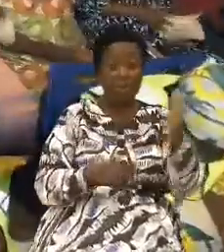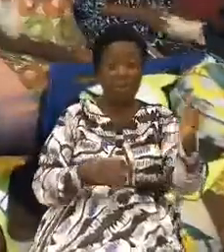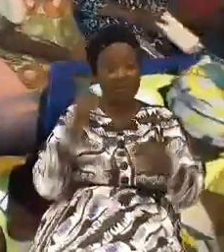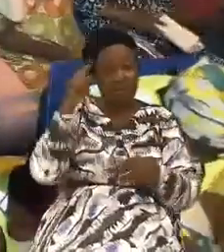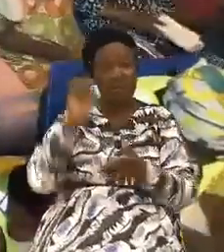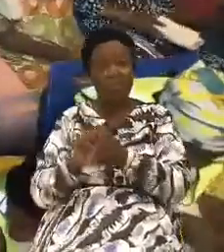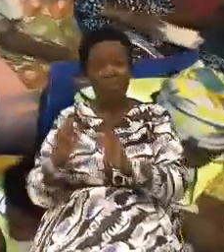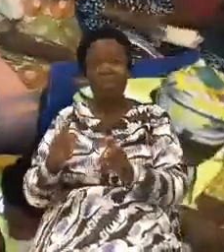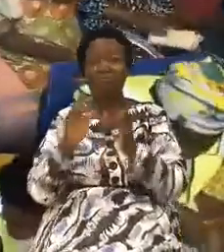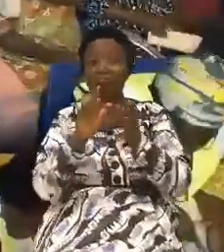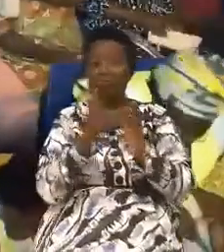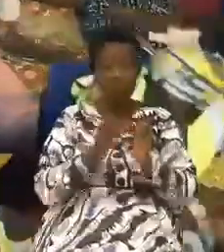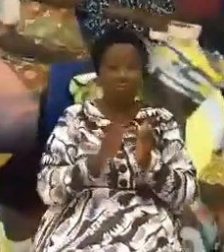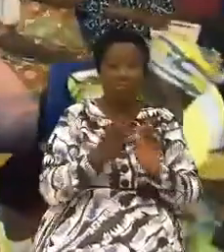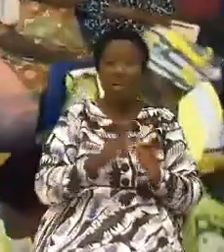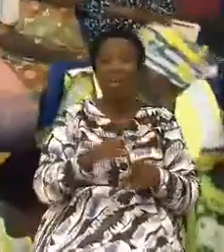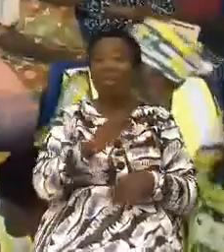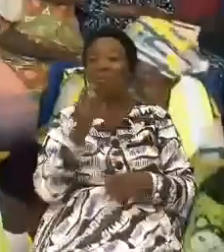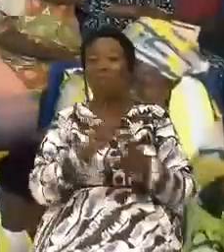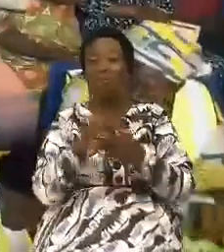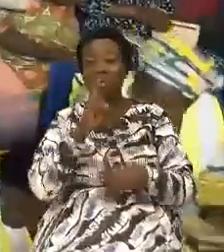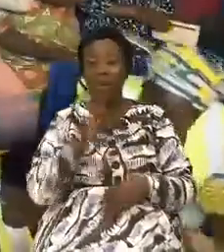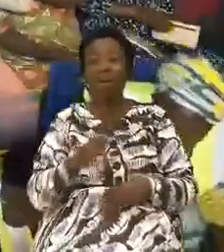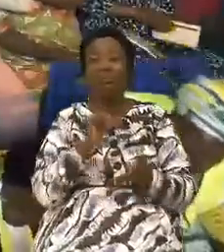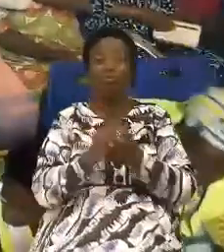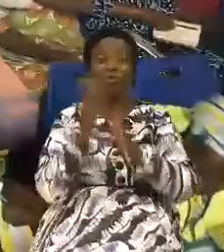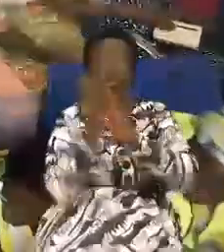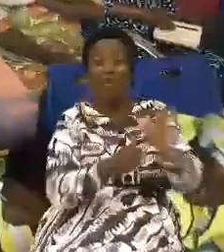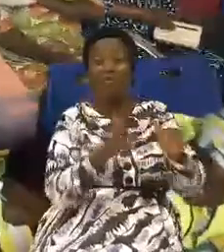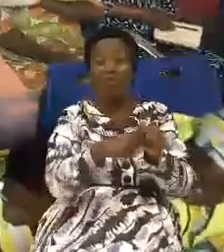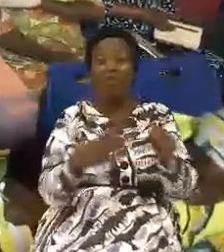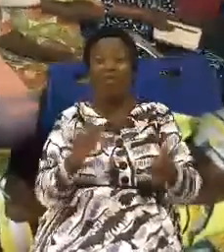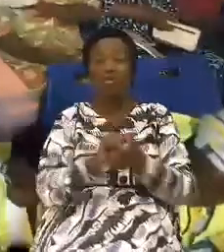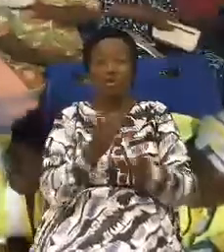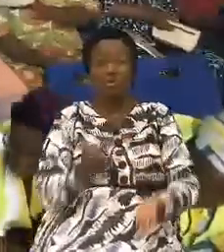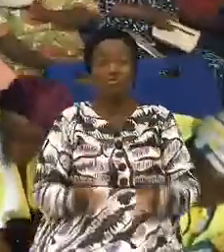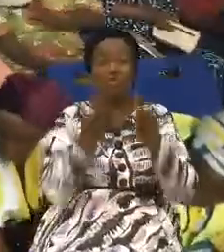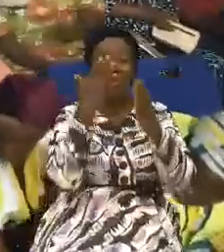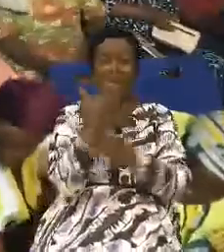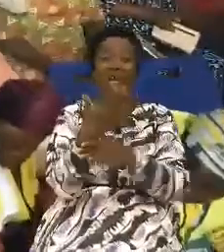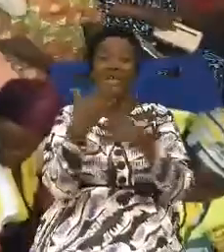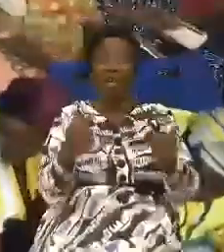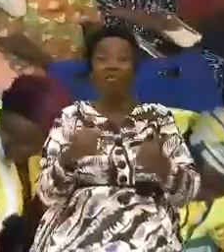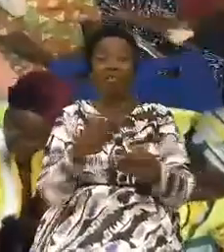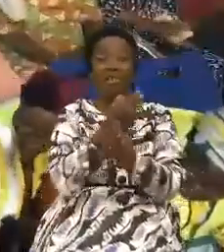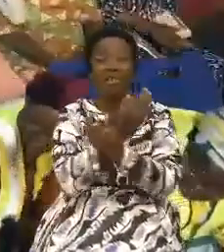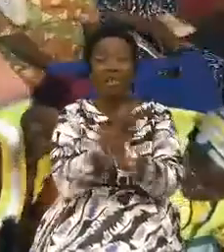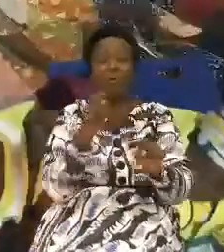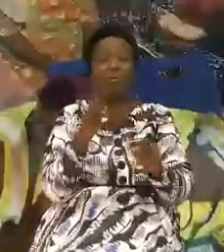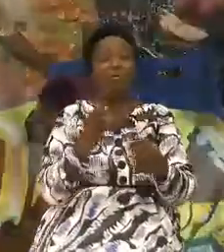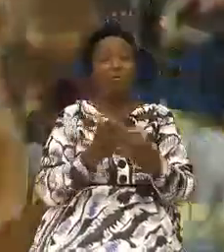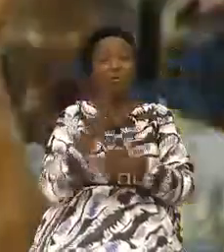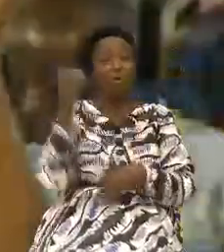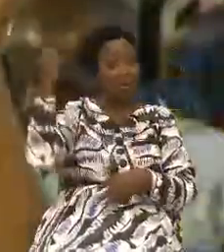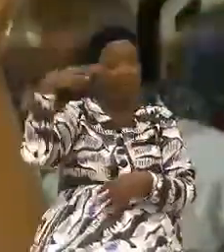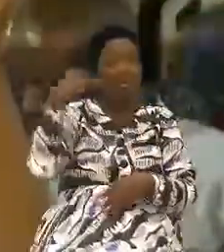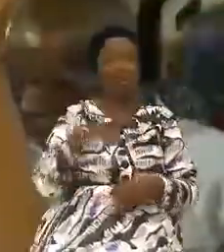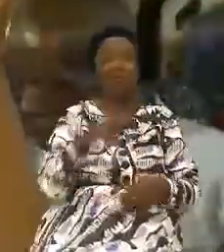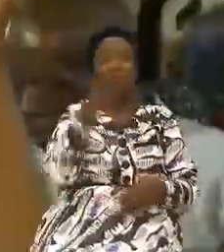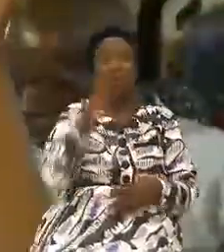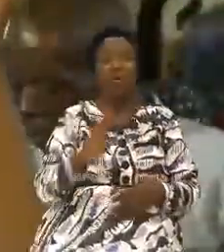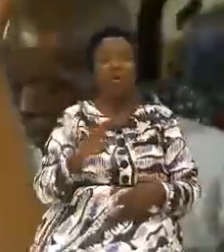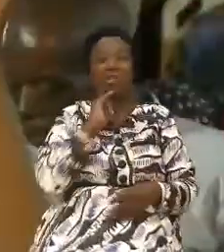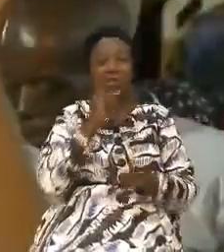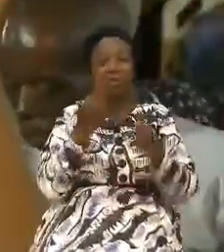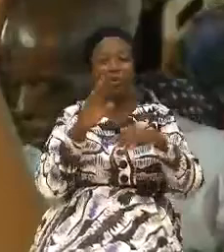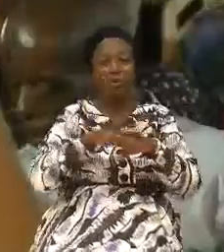anywhere you are, drop every other thing now. Raise up that hand. Salvation, free grace of God is coming upon your life.